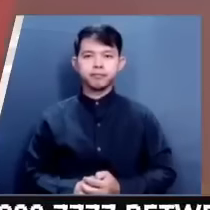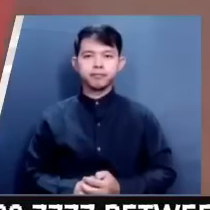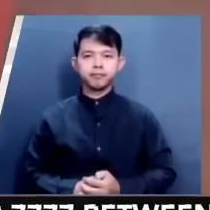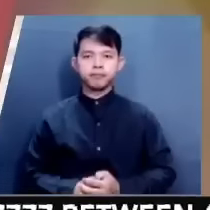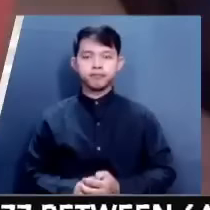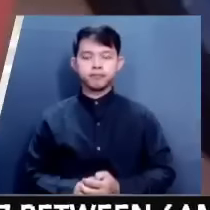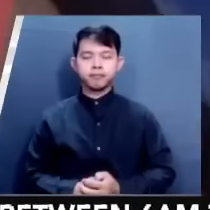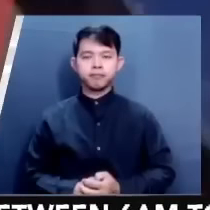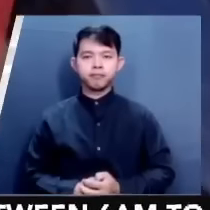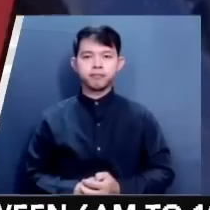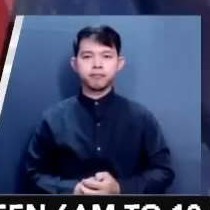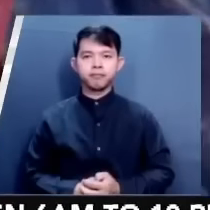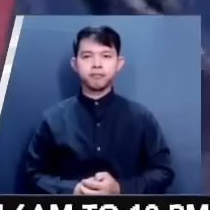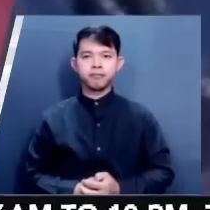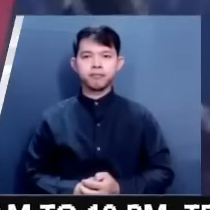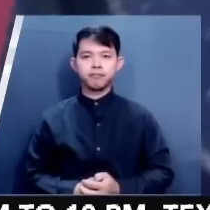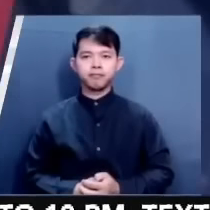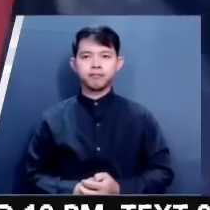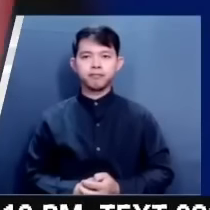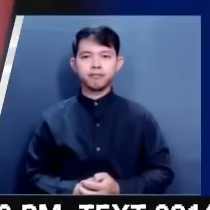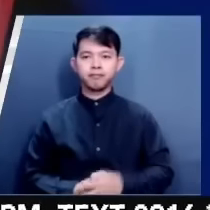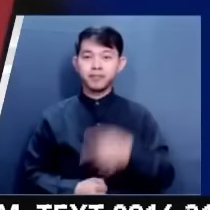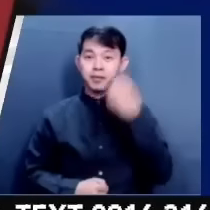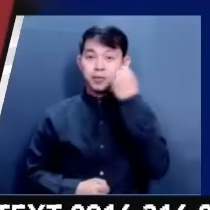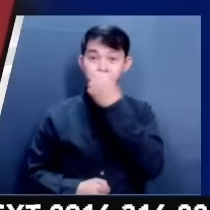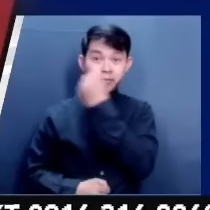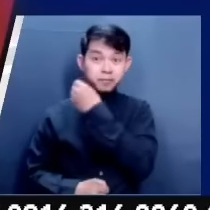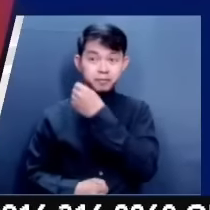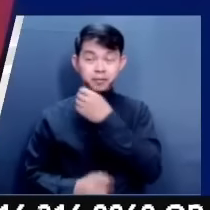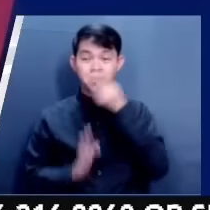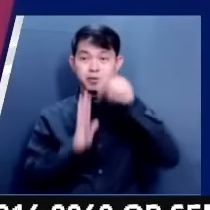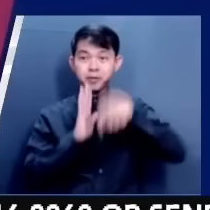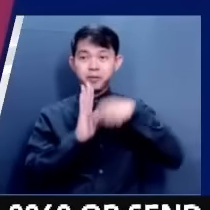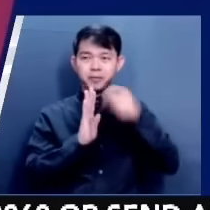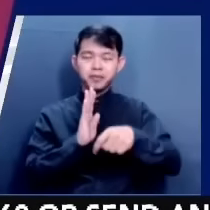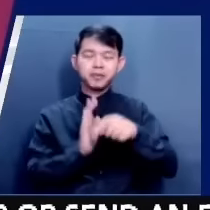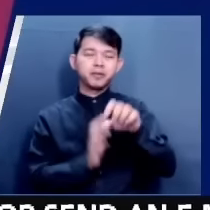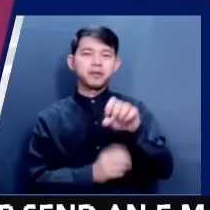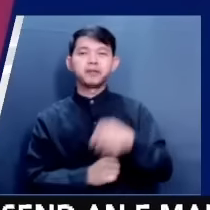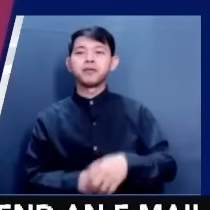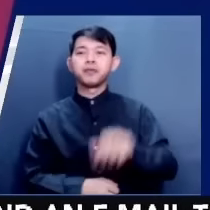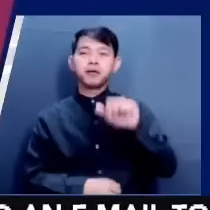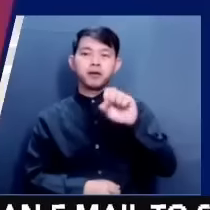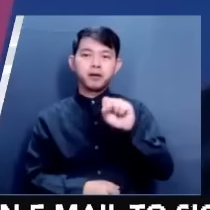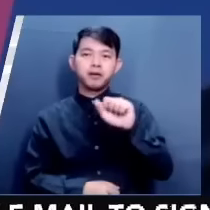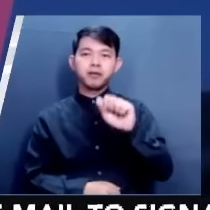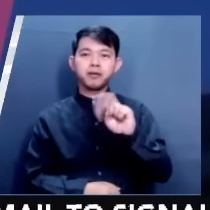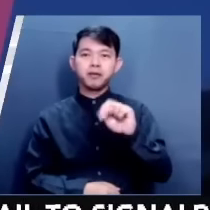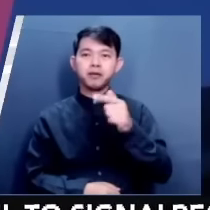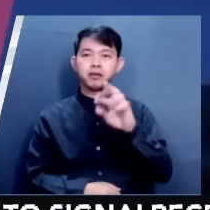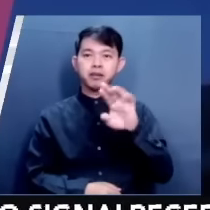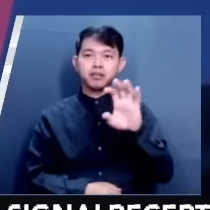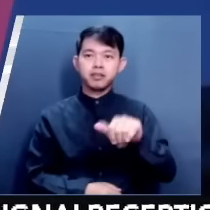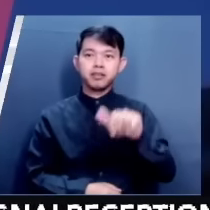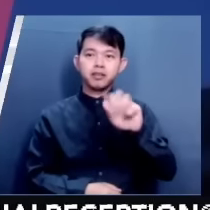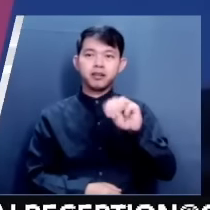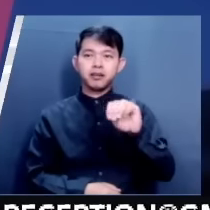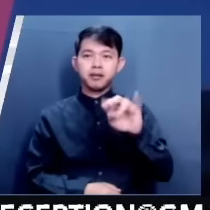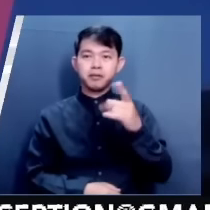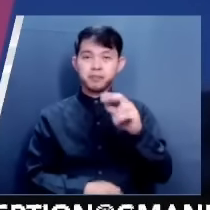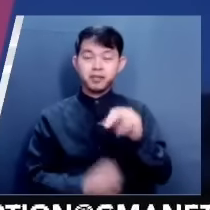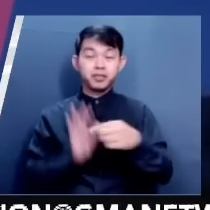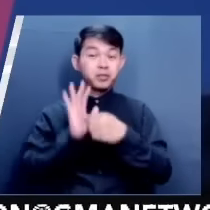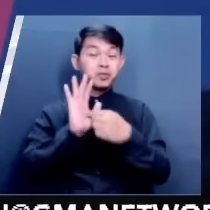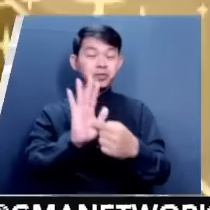Teaser ng makeup transformation bilang si Sangre Amihan, ipinasilip ni Kylie Padilla. Ako pa rin ang tunay na reyna